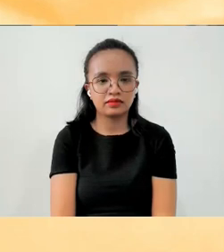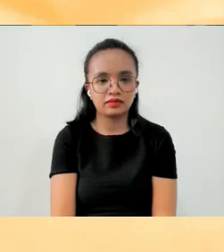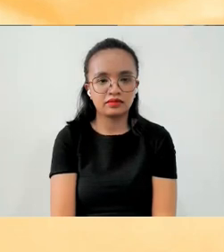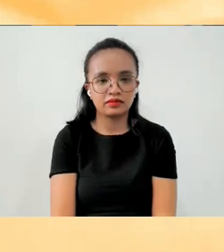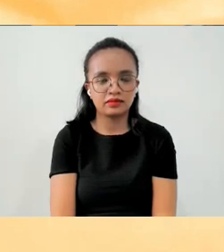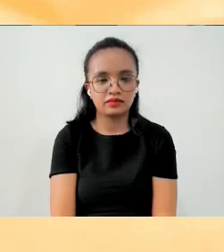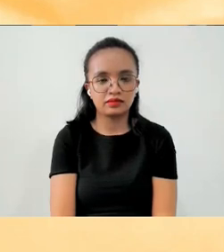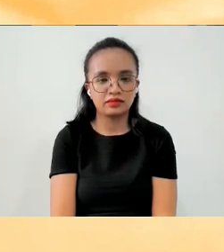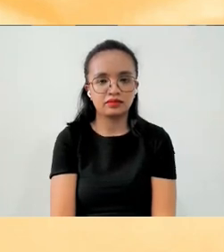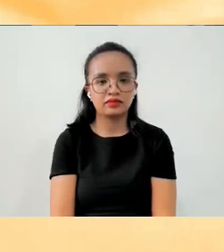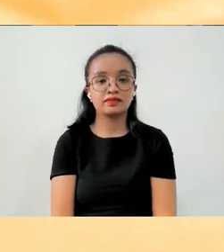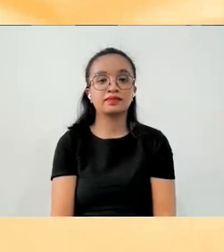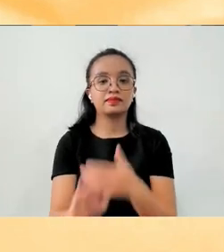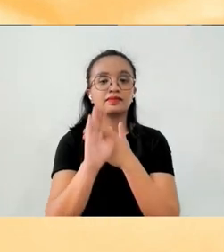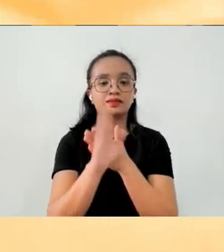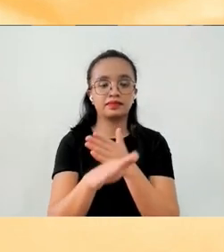Get back on track.